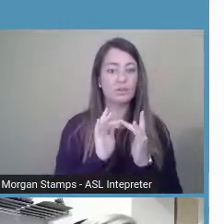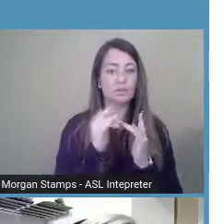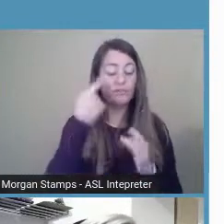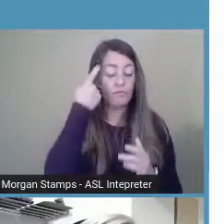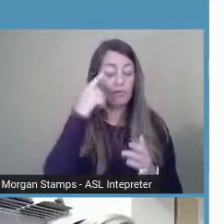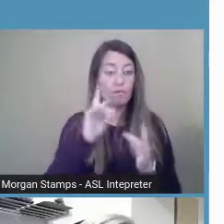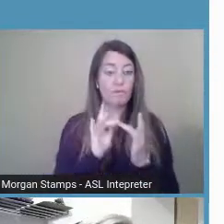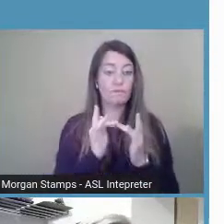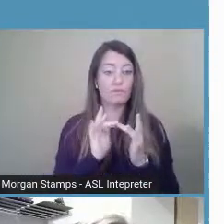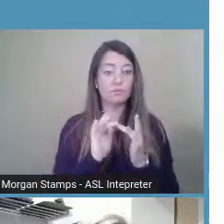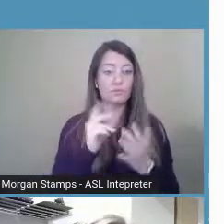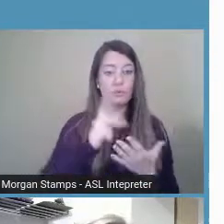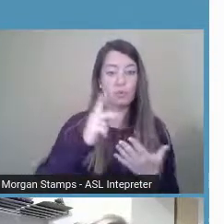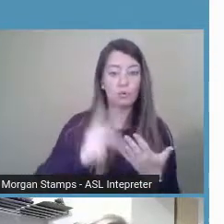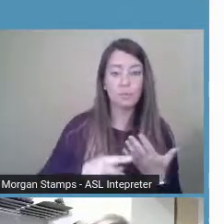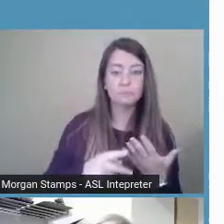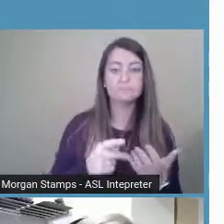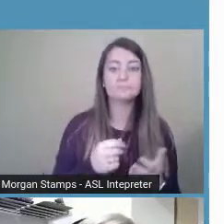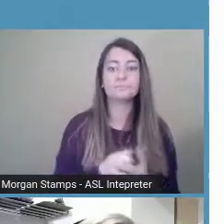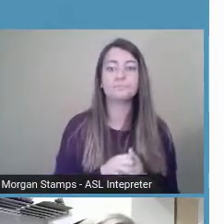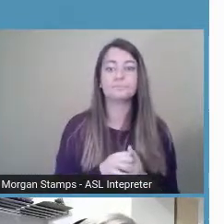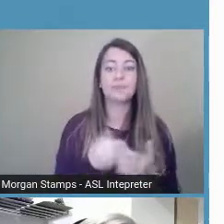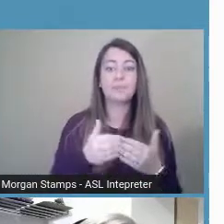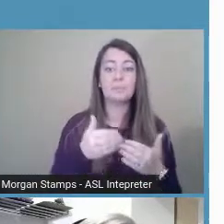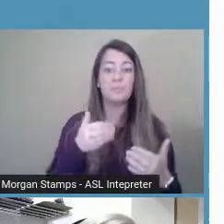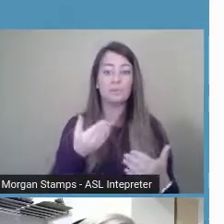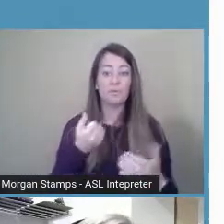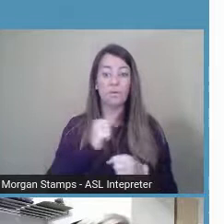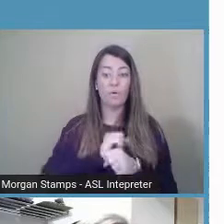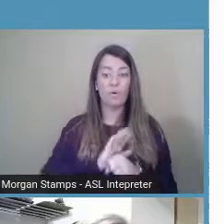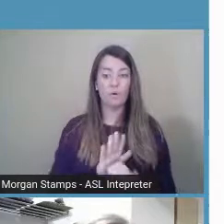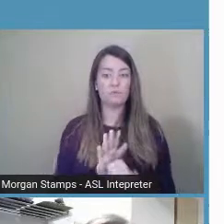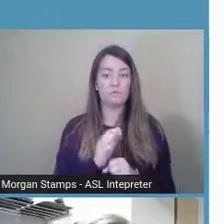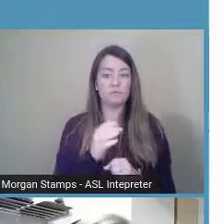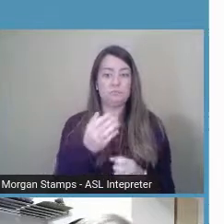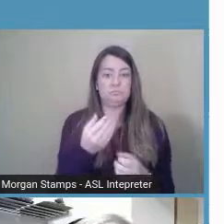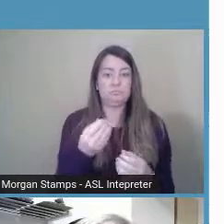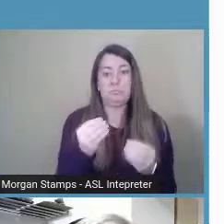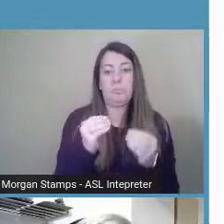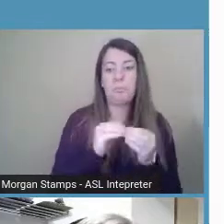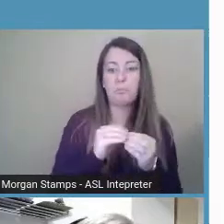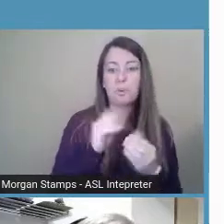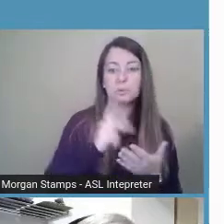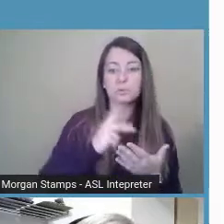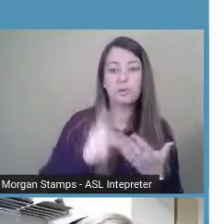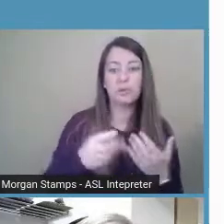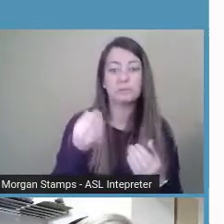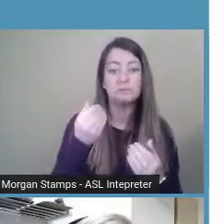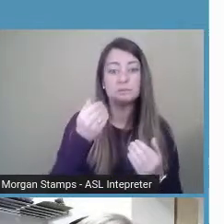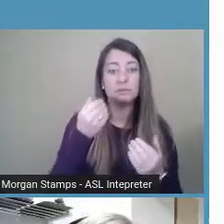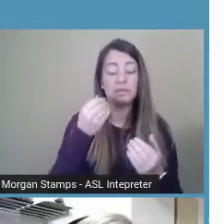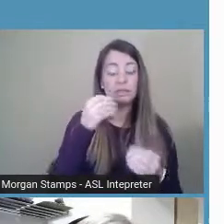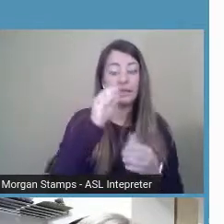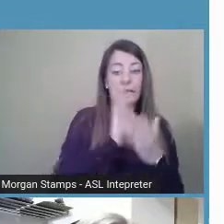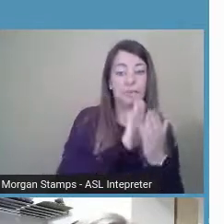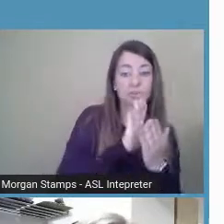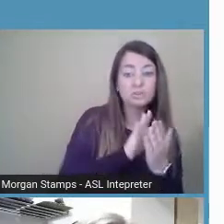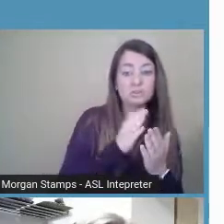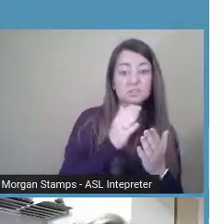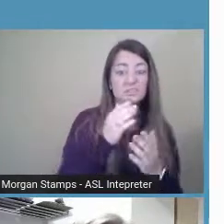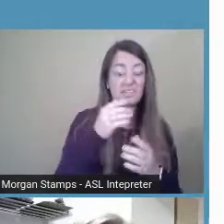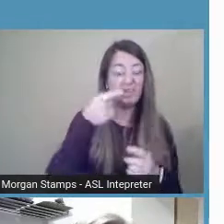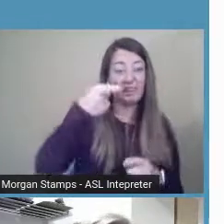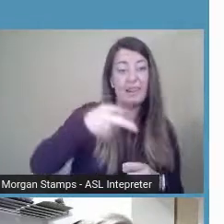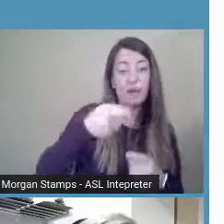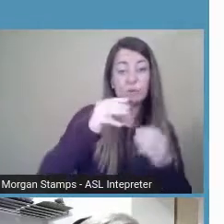adult audiences, but we didn't offer any virtual programs. So we didn't already have in-house expertise in distance